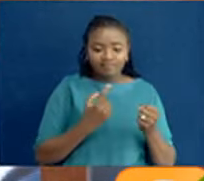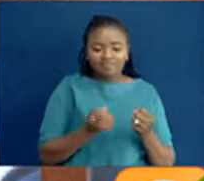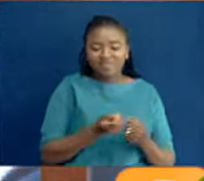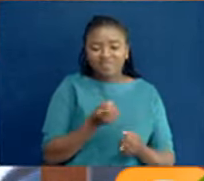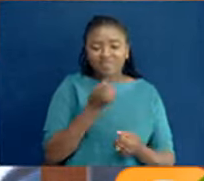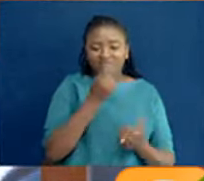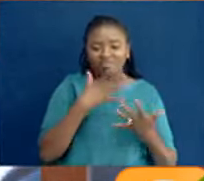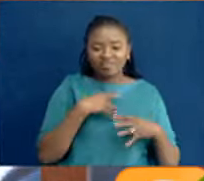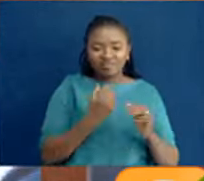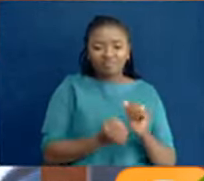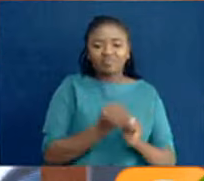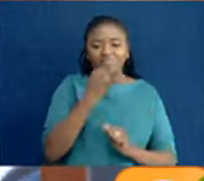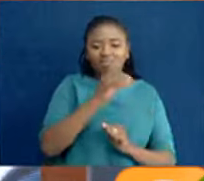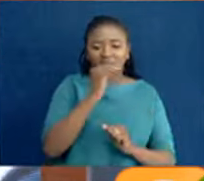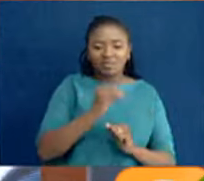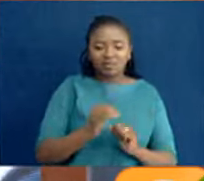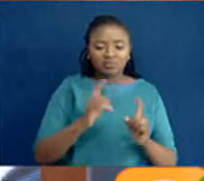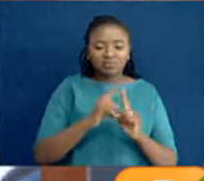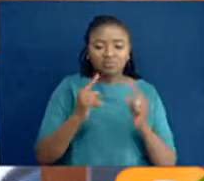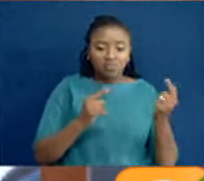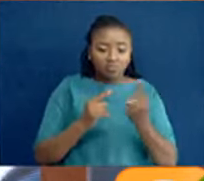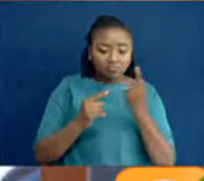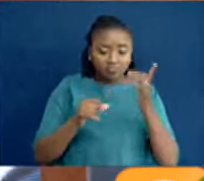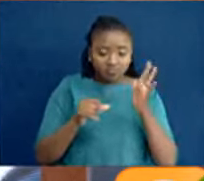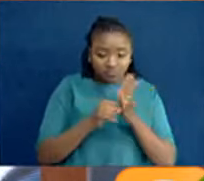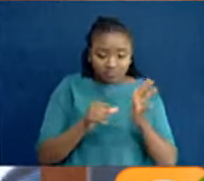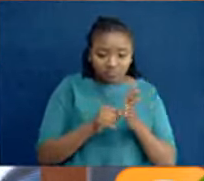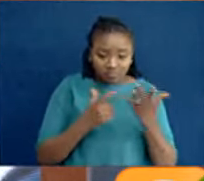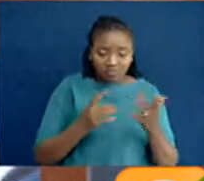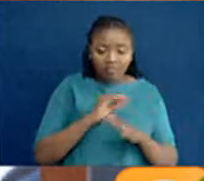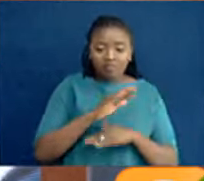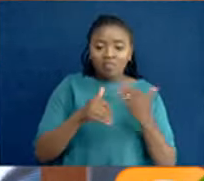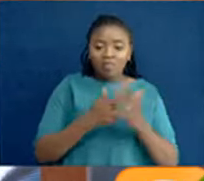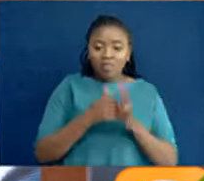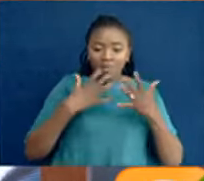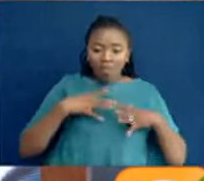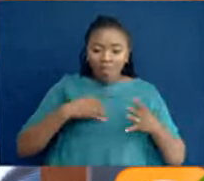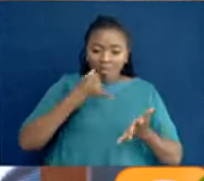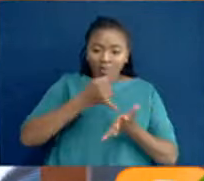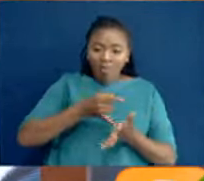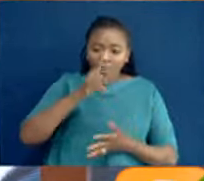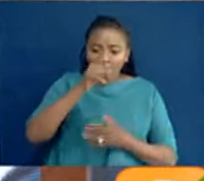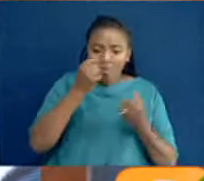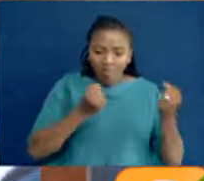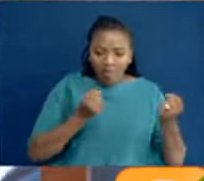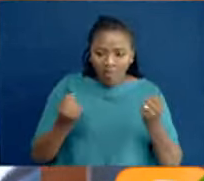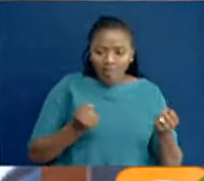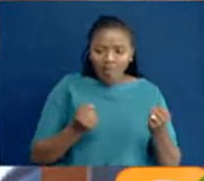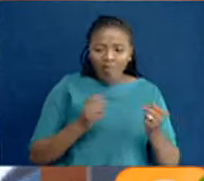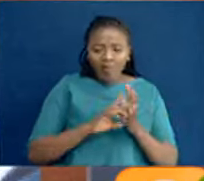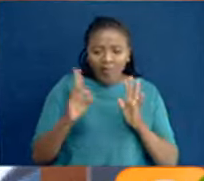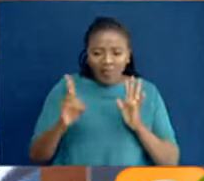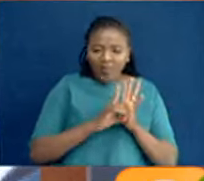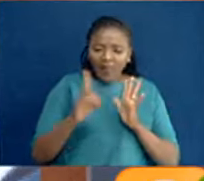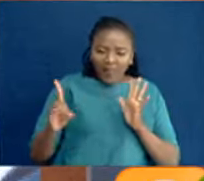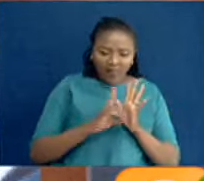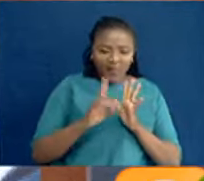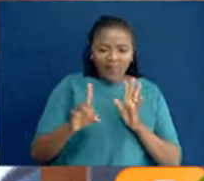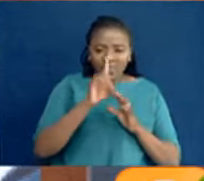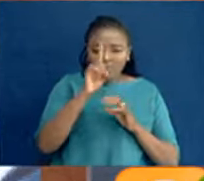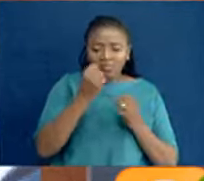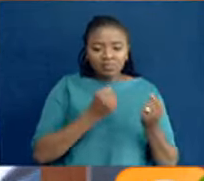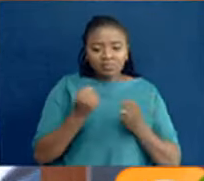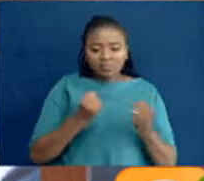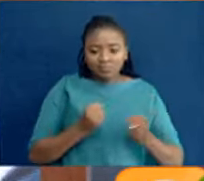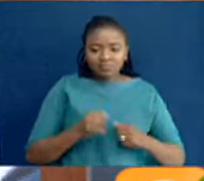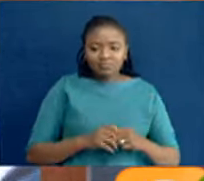of the people. The only problem with them is that everyone is in one car. Two people, one, two, one, two, in one car.